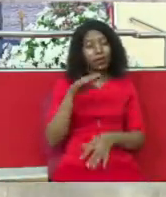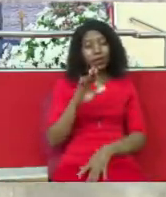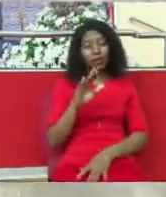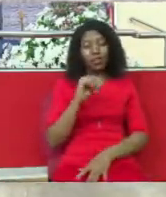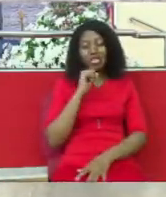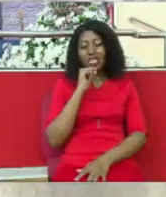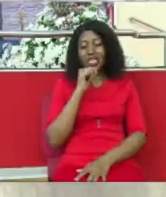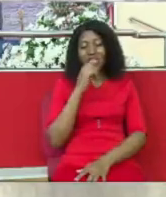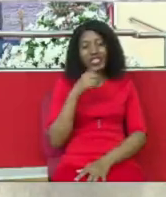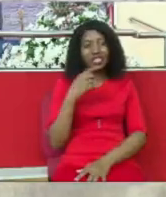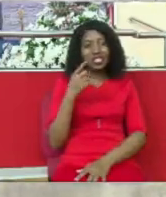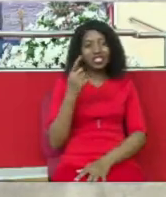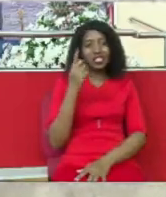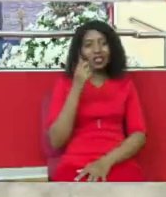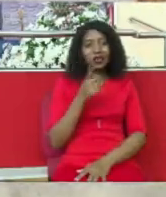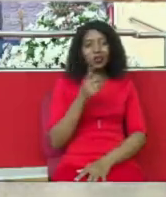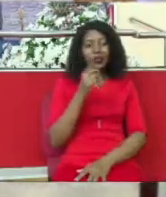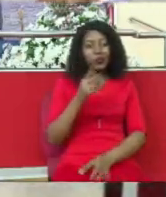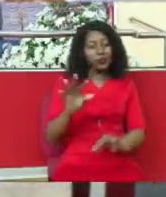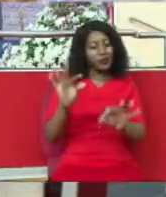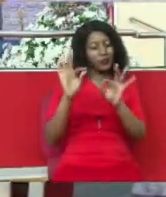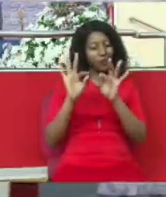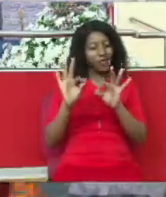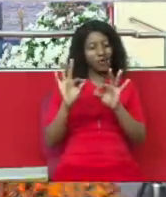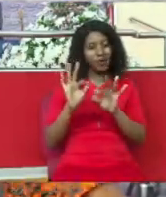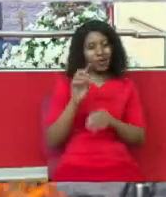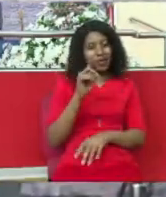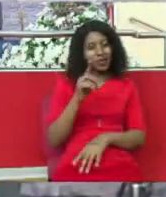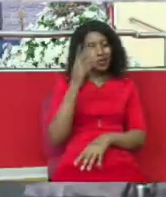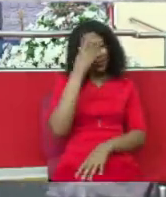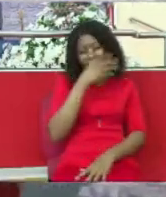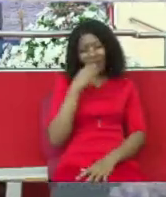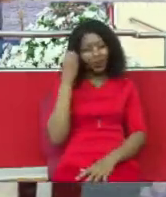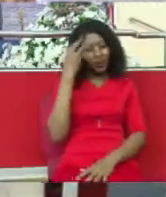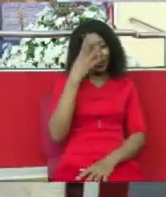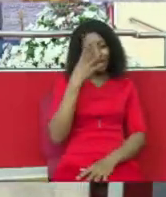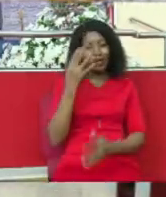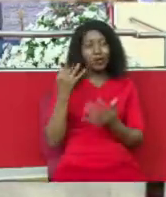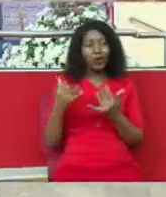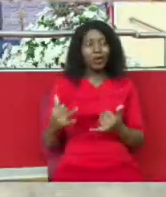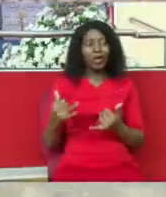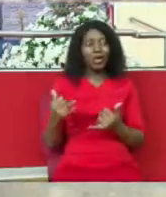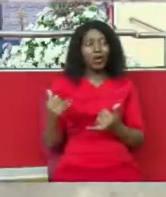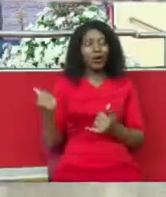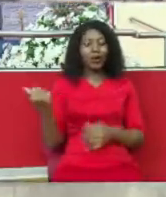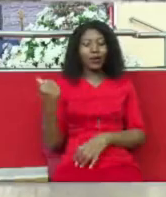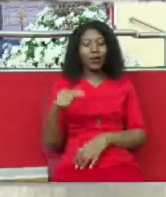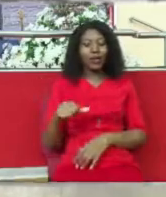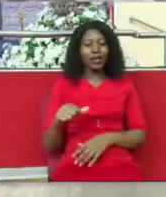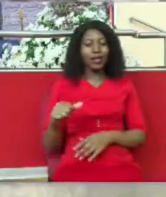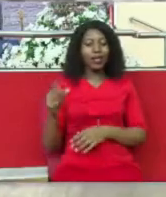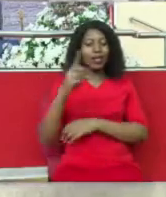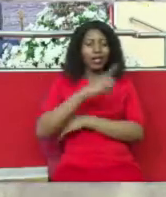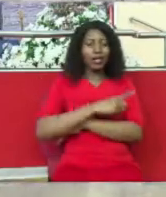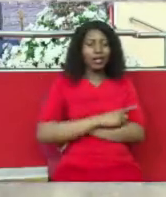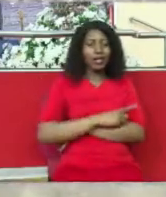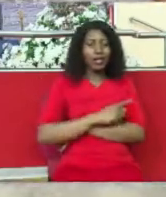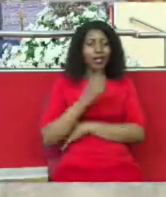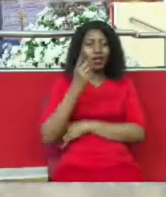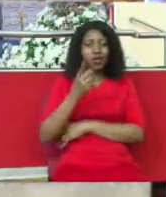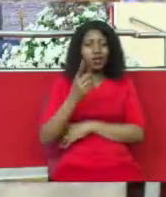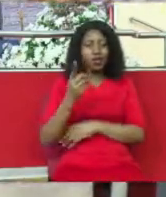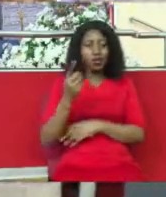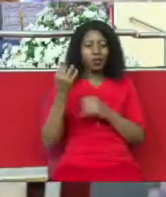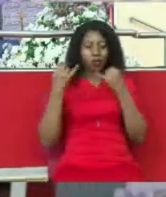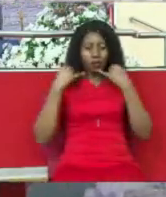morning that you are dressed nicely, you are dressed cute. Therefore, every other day you'll be dressing so that your boss can tell you are smart. Kwa